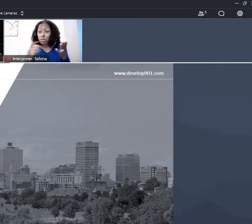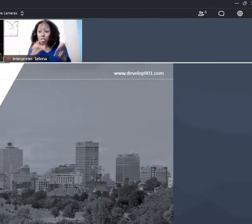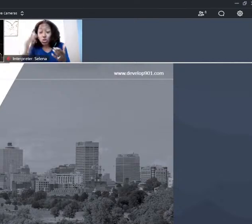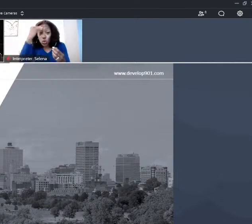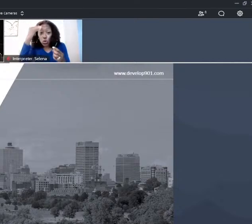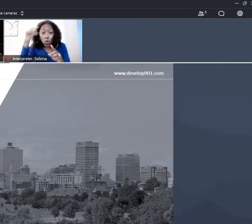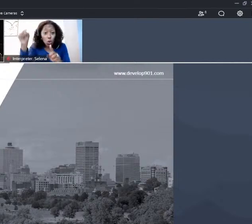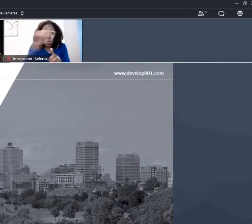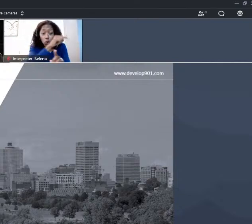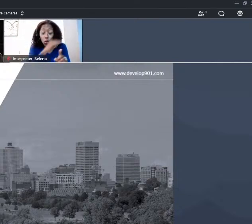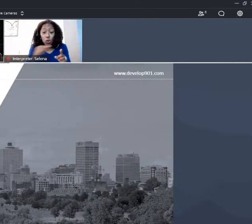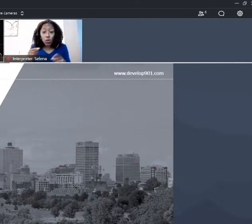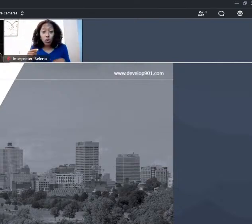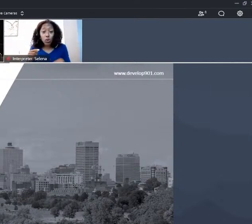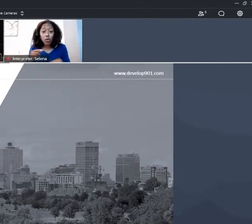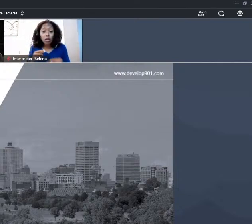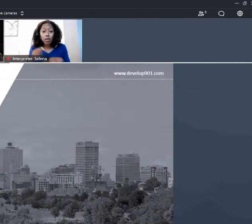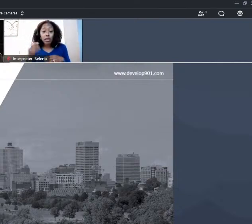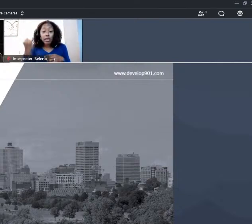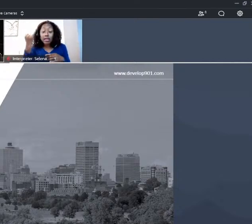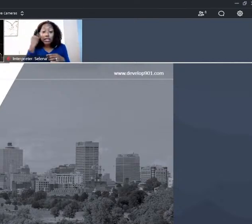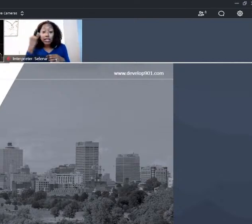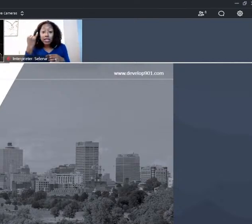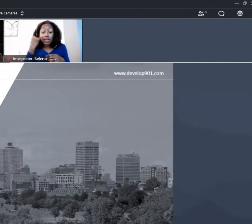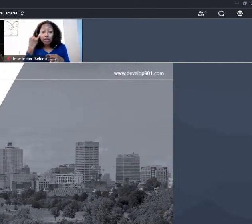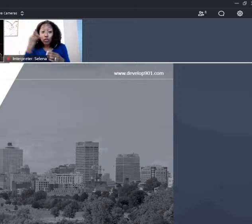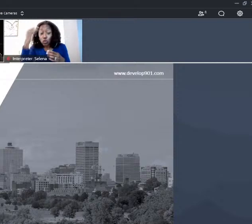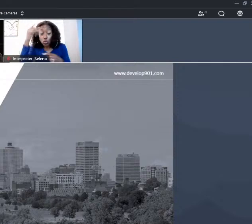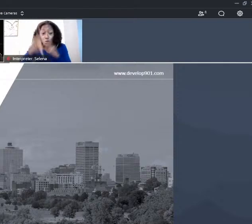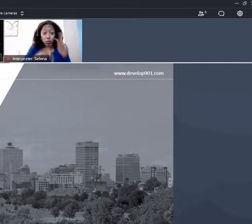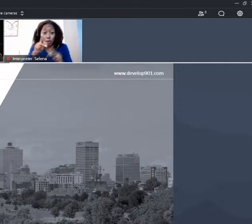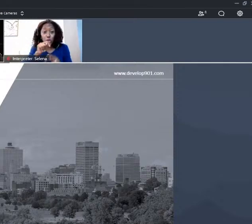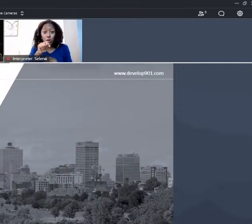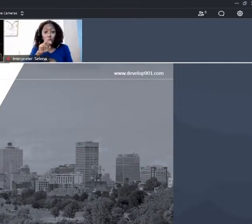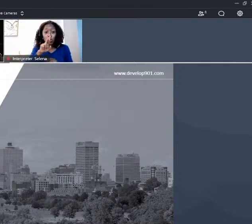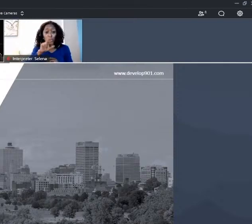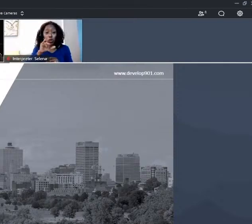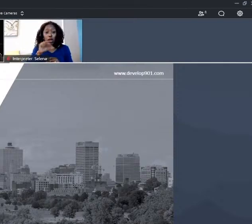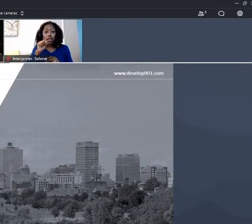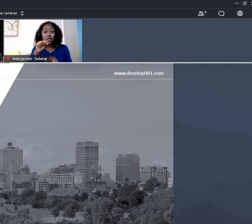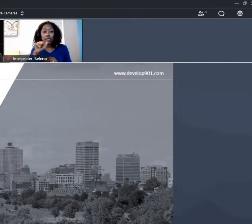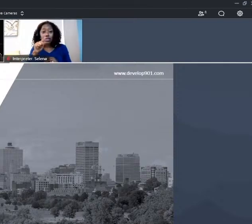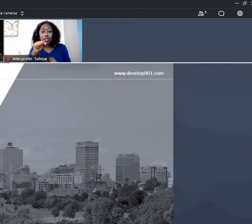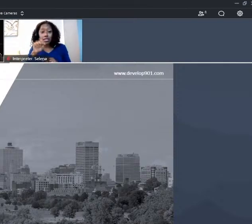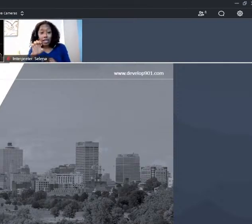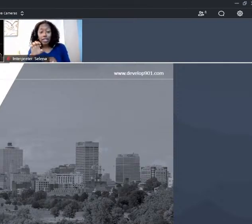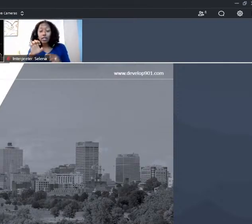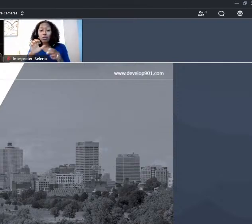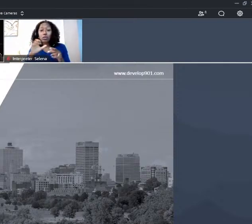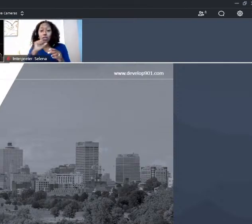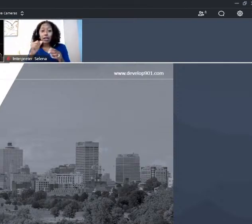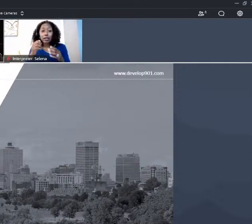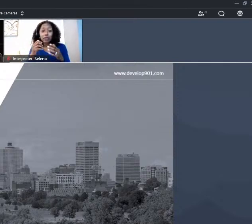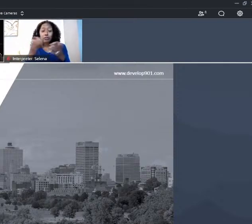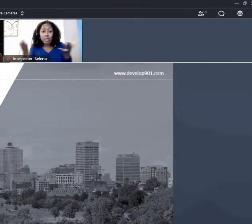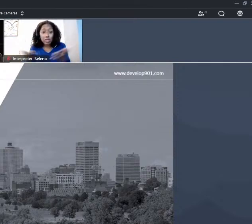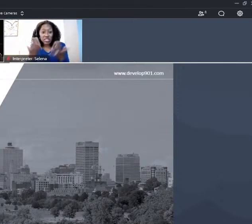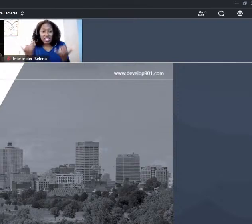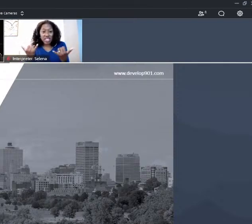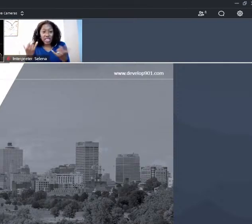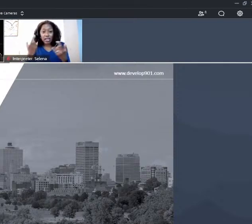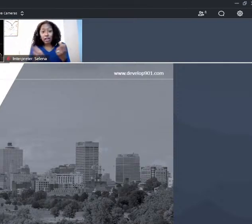that was the case, Tri-State Defender wouldn't be where it is today. Gone. Hello?